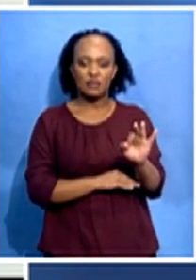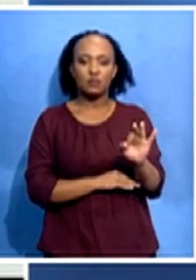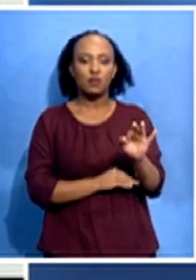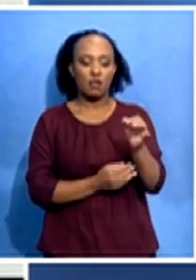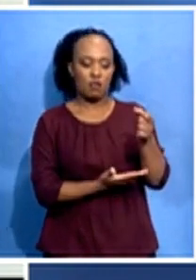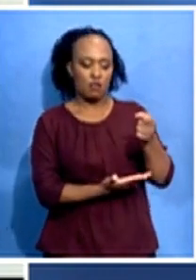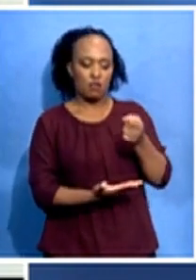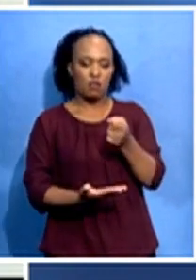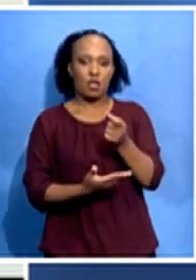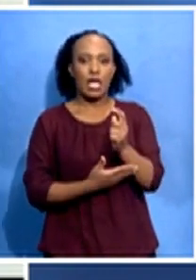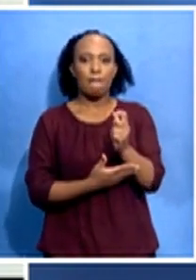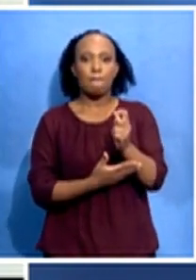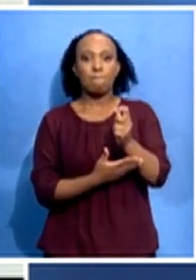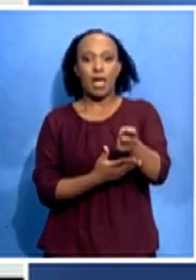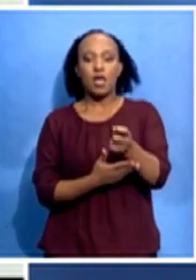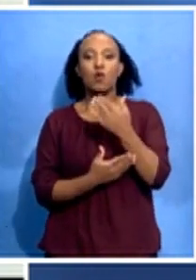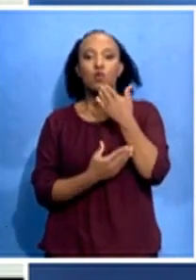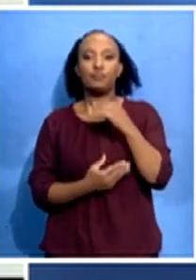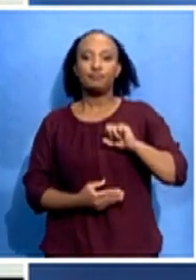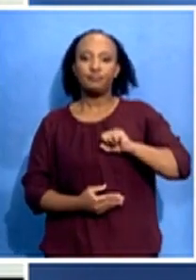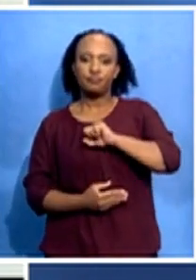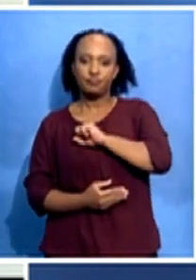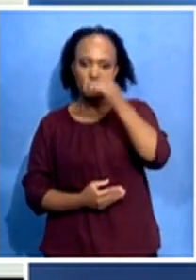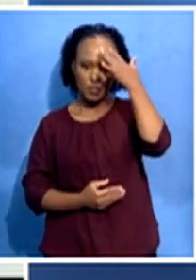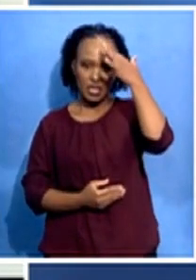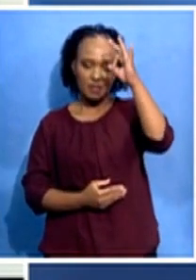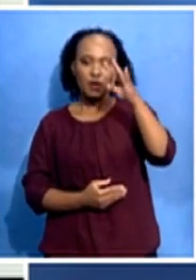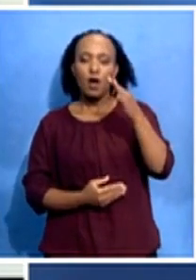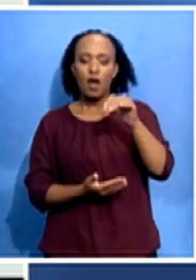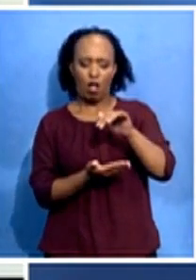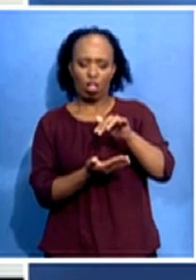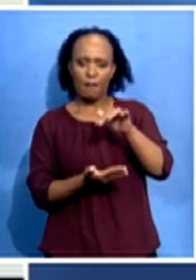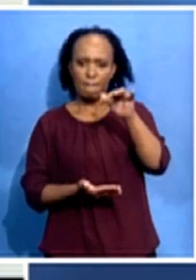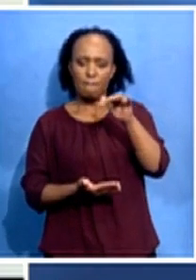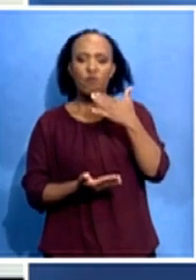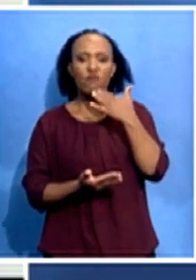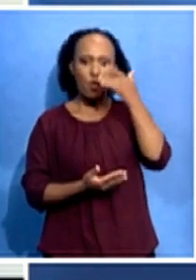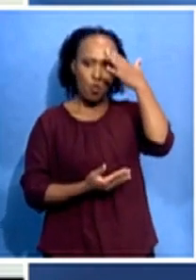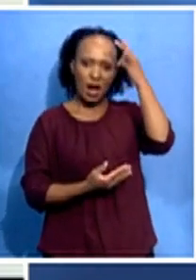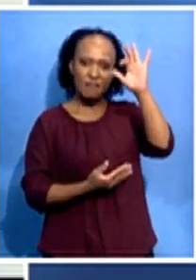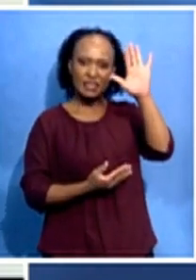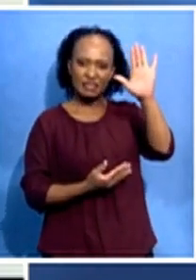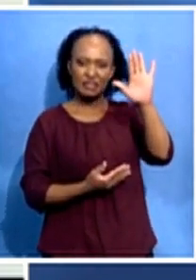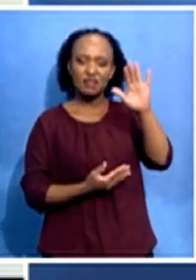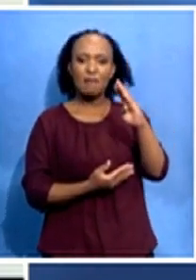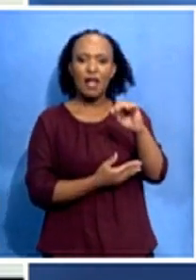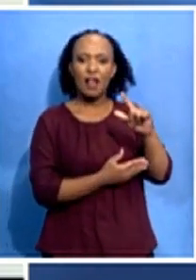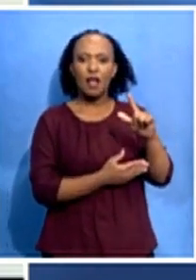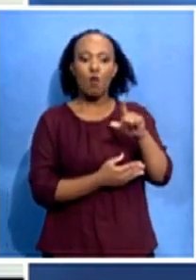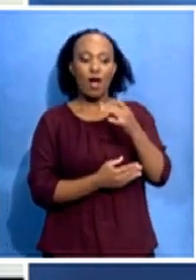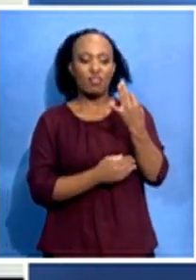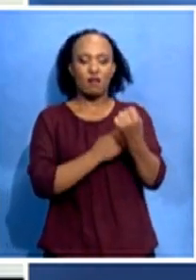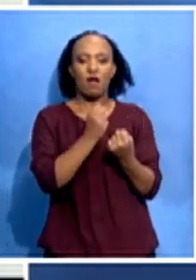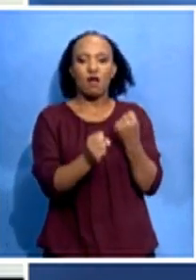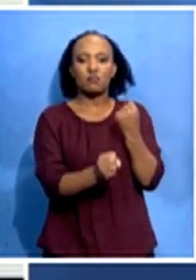about that growing bill. The unfortunate part of it is it's part of a 3-year agreement, and it's the last year of the agreement that's not been